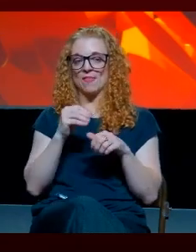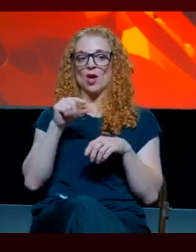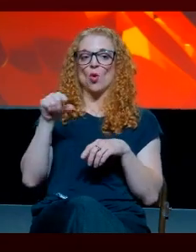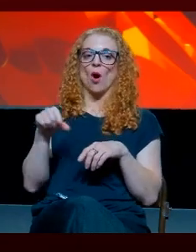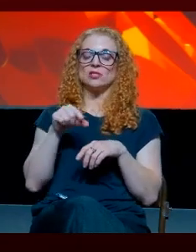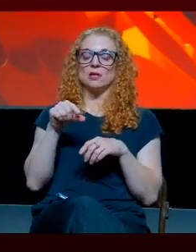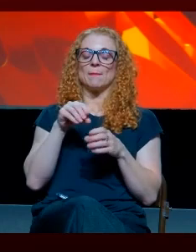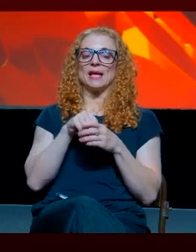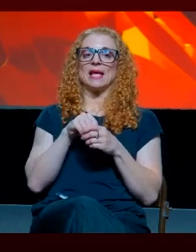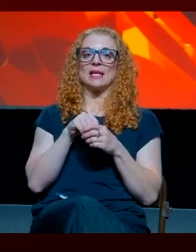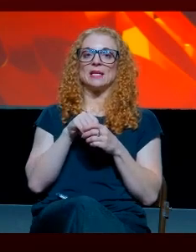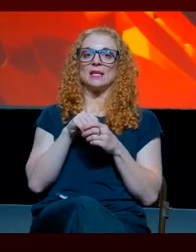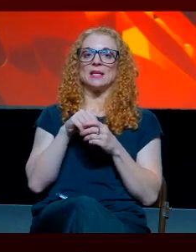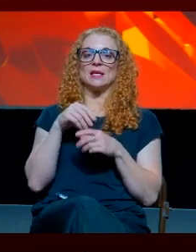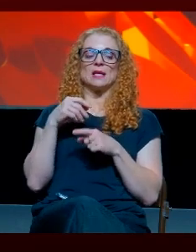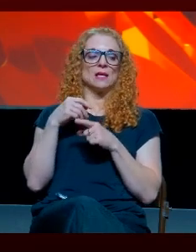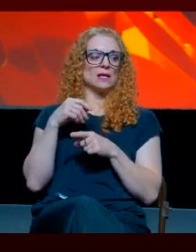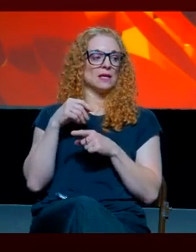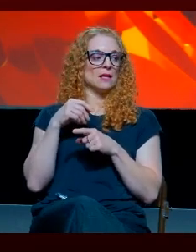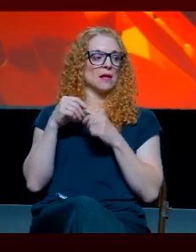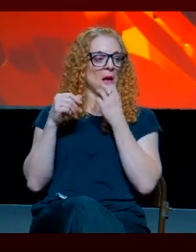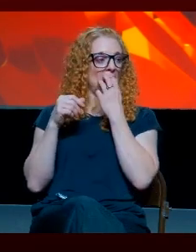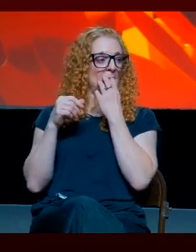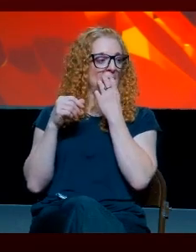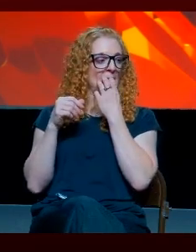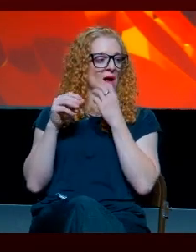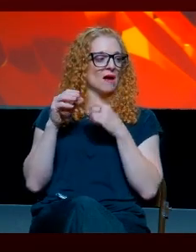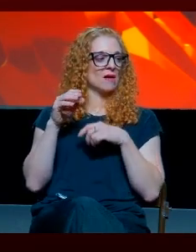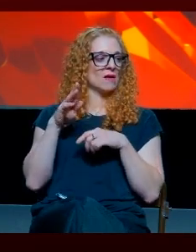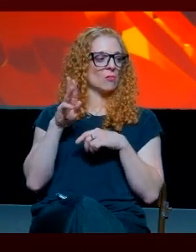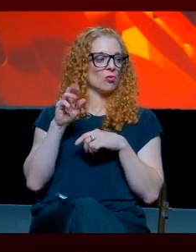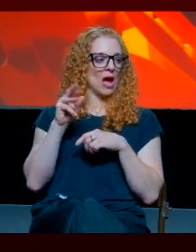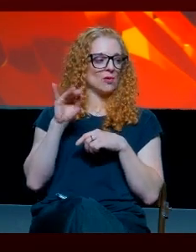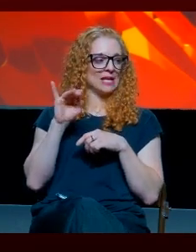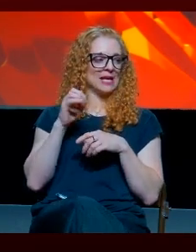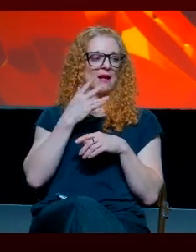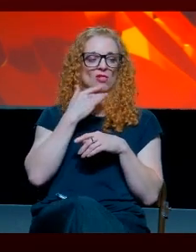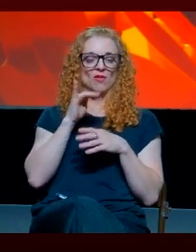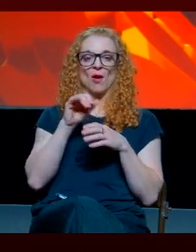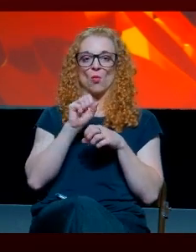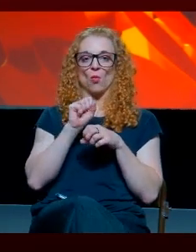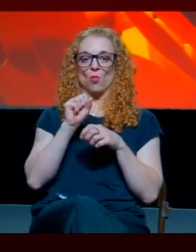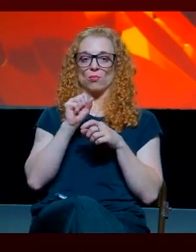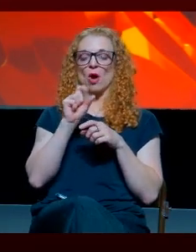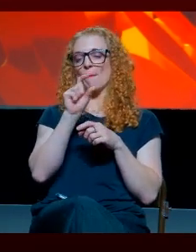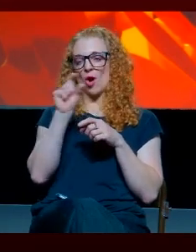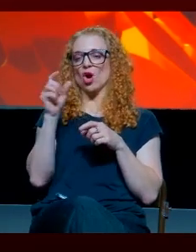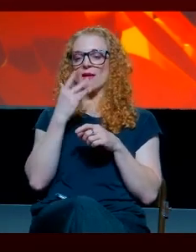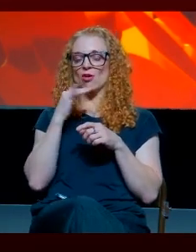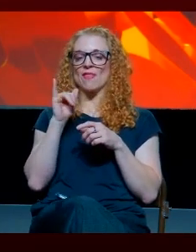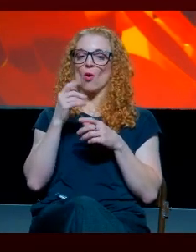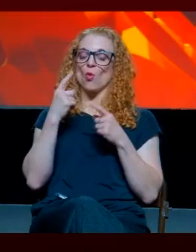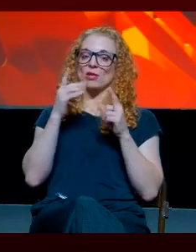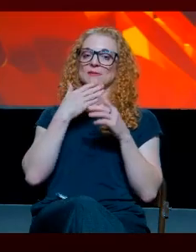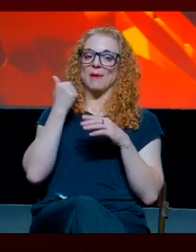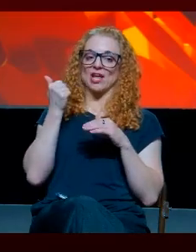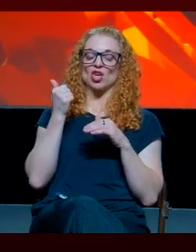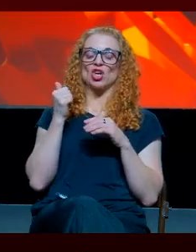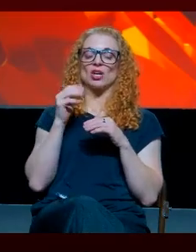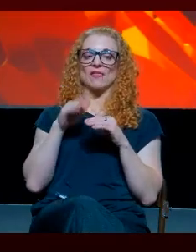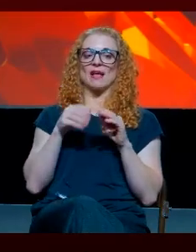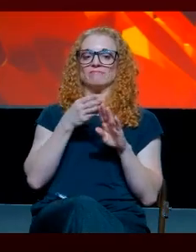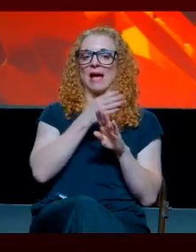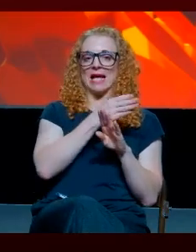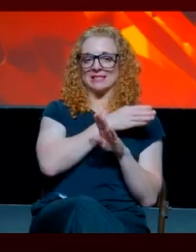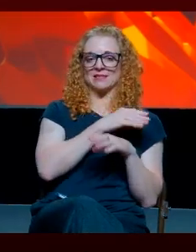in the brownie color works better than the approximate methods like Hartree-Fock and the